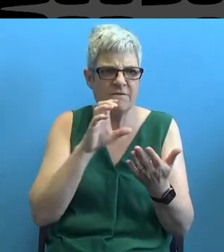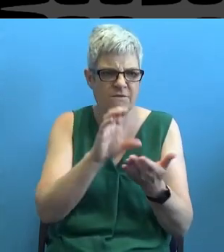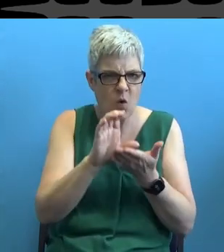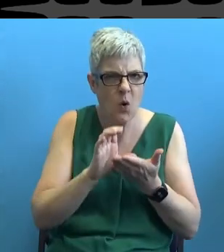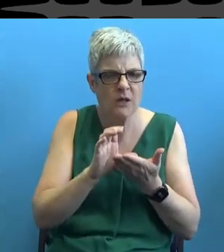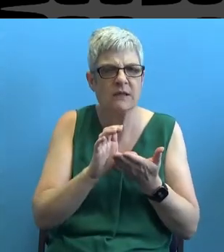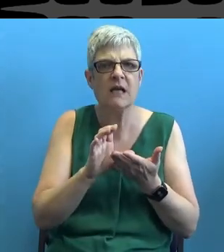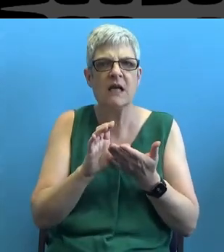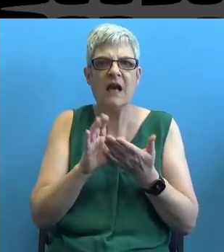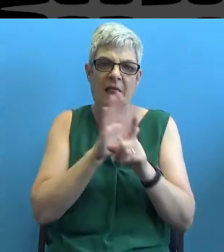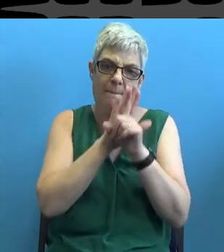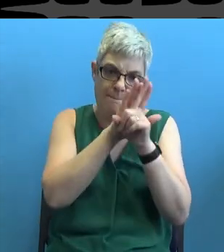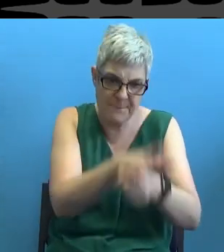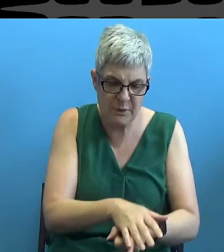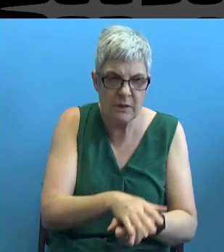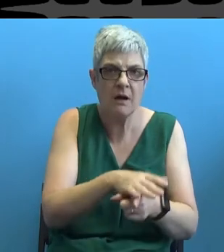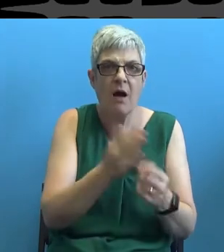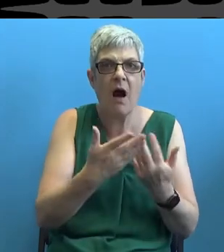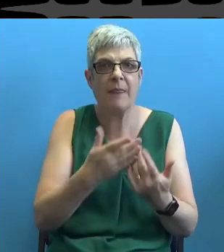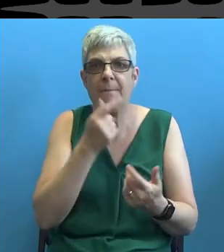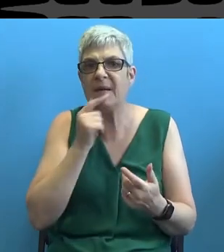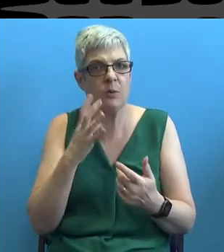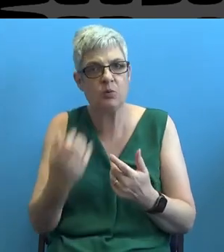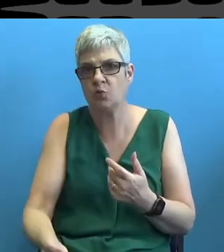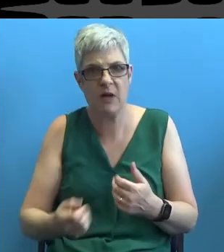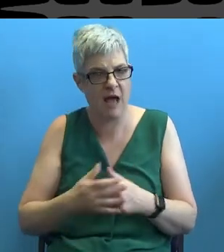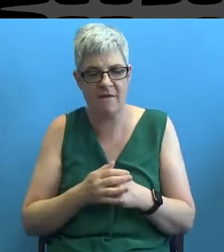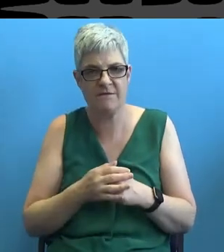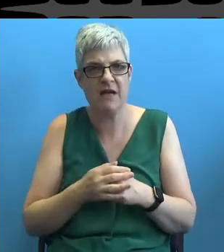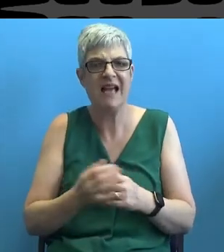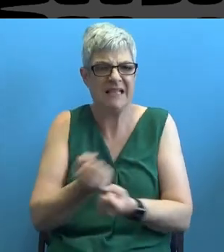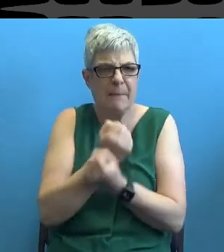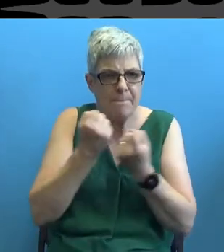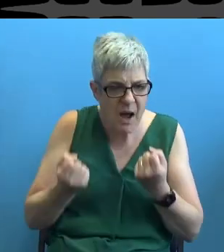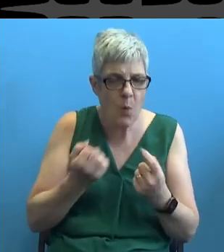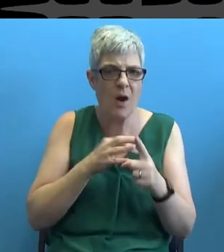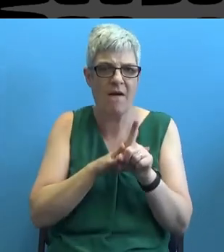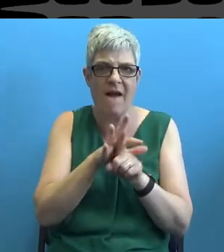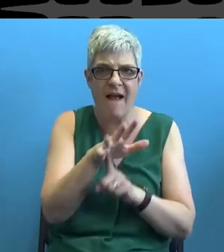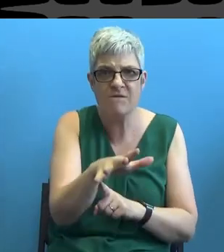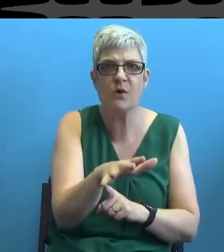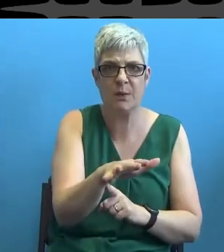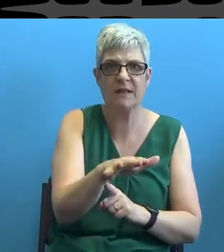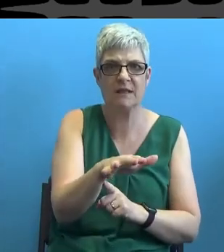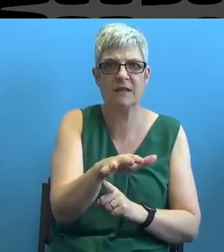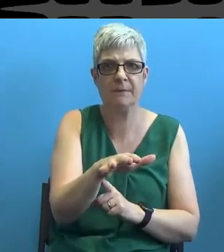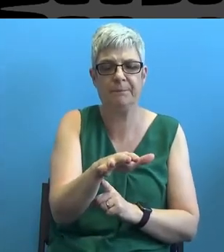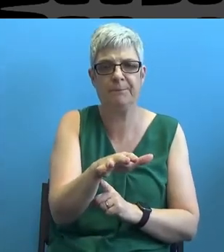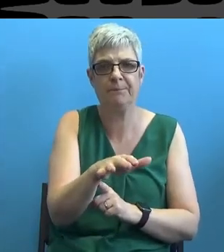that further oppress those that don't have. It's power, it's influence.